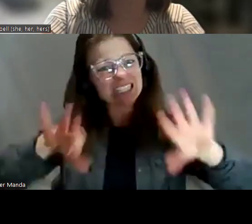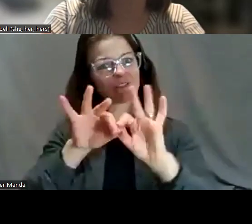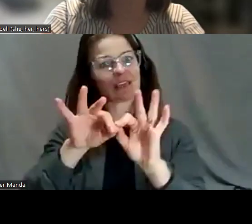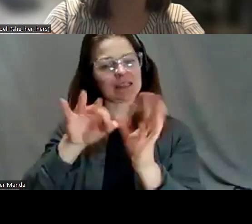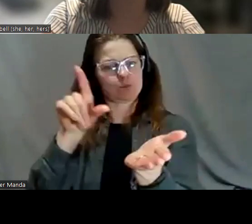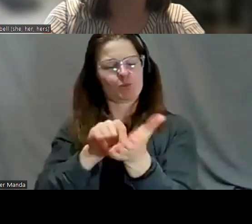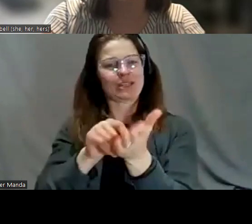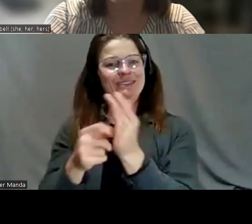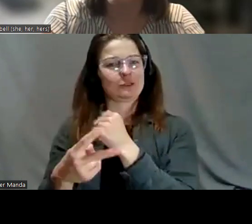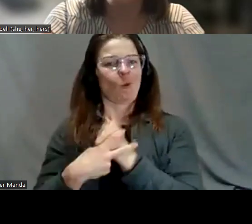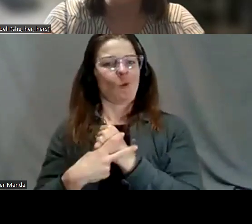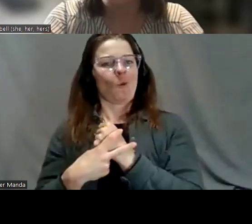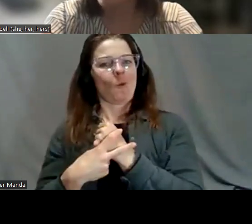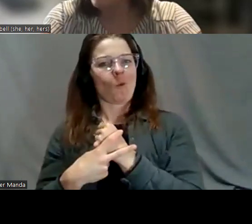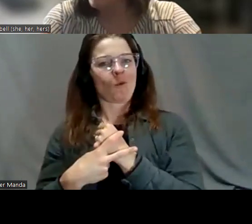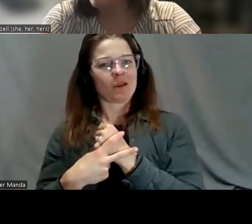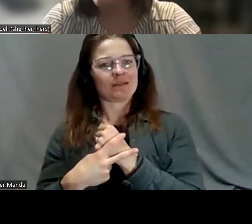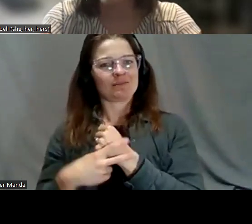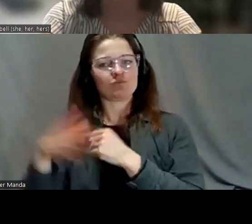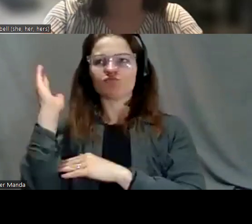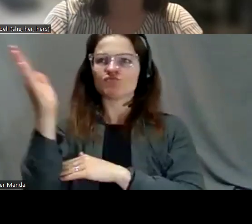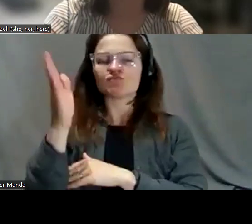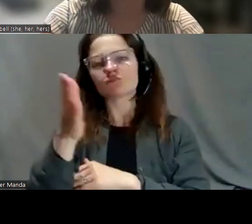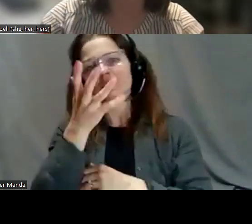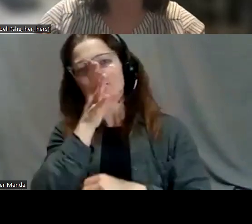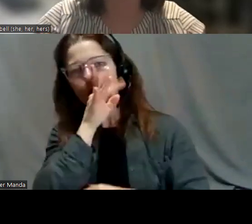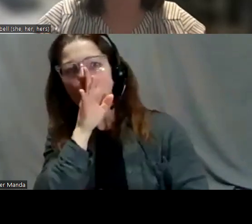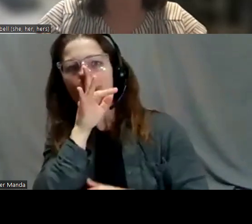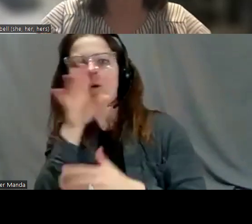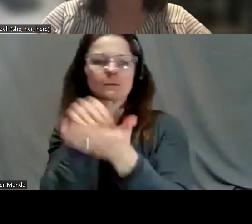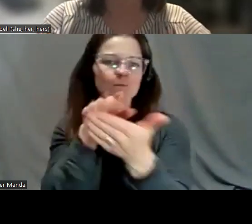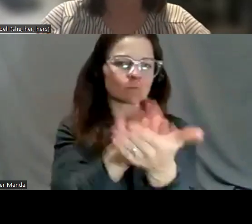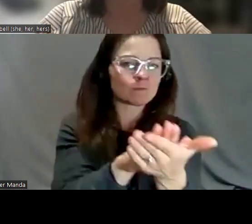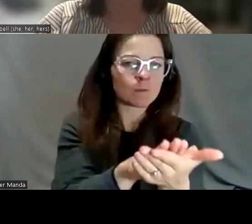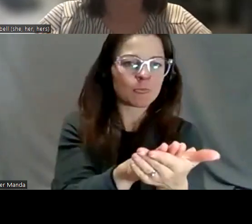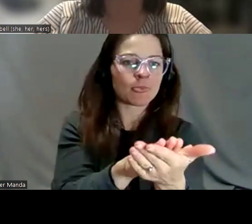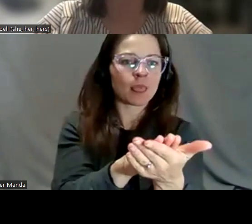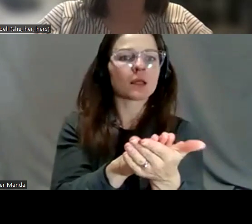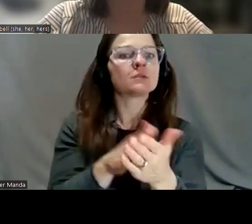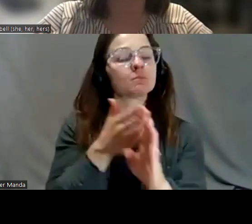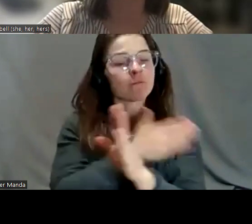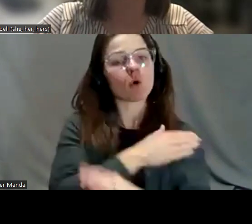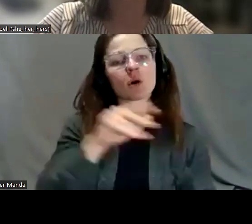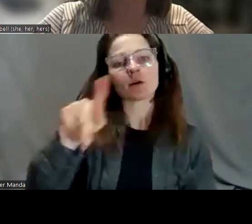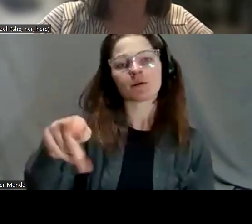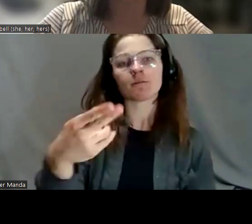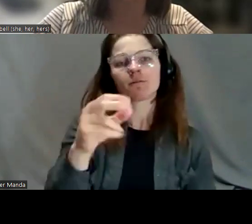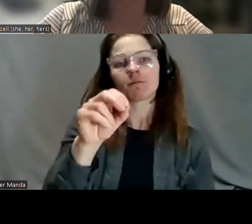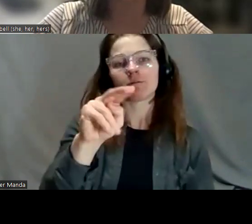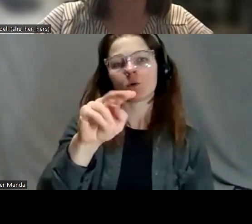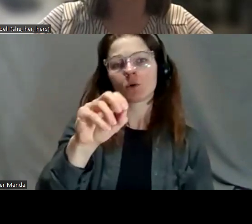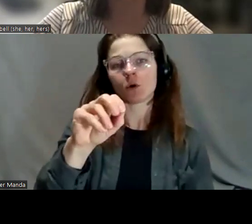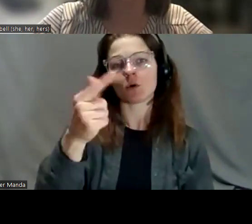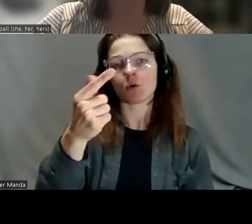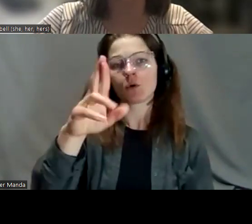storing oral speech. It existed long before the phonograph, which is a way of